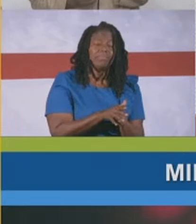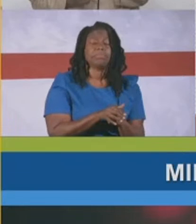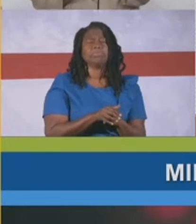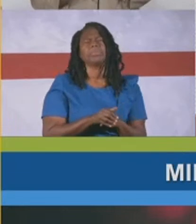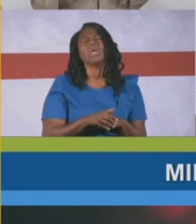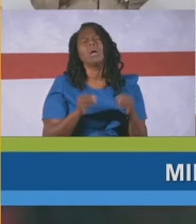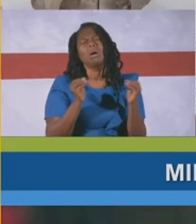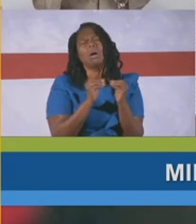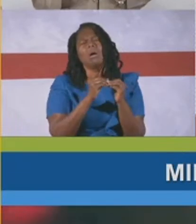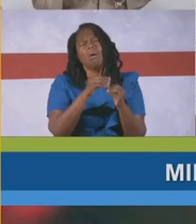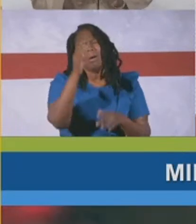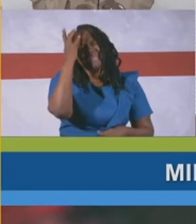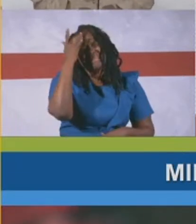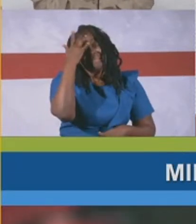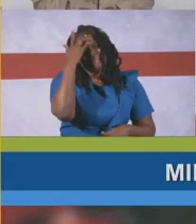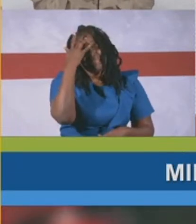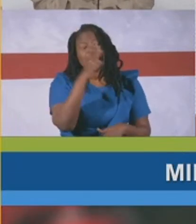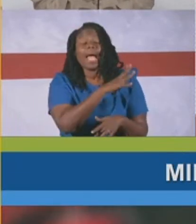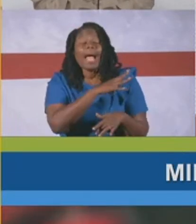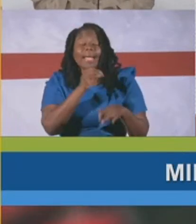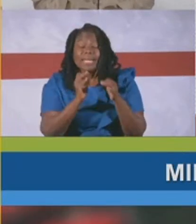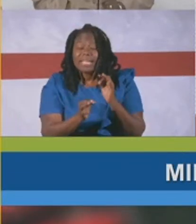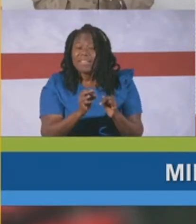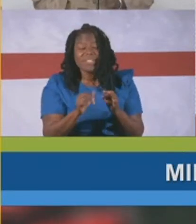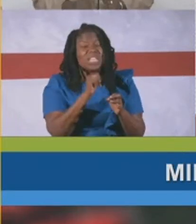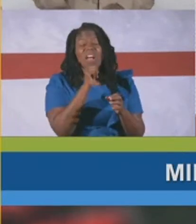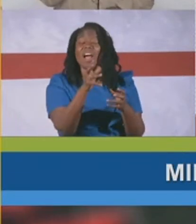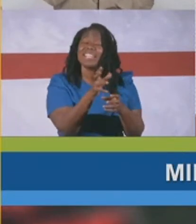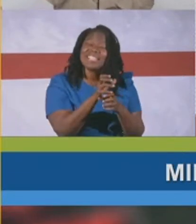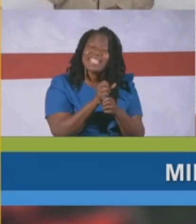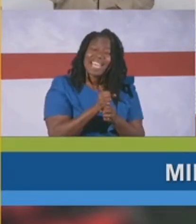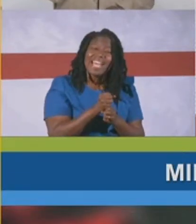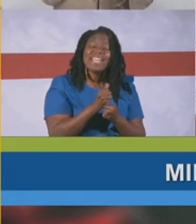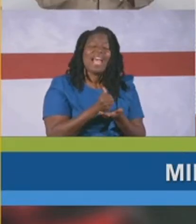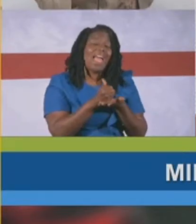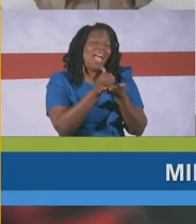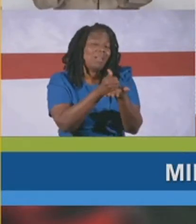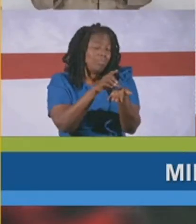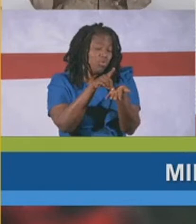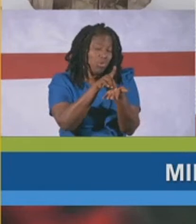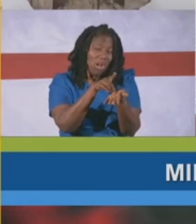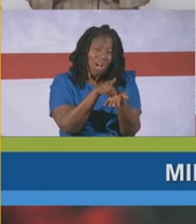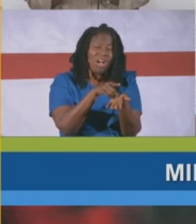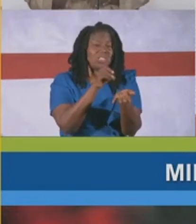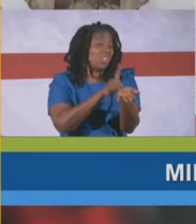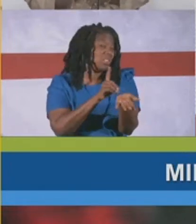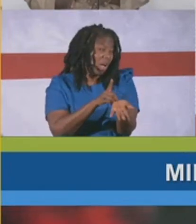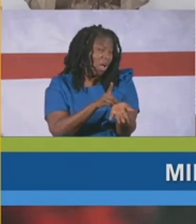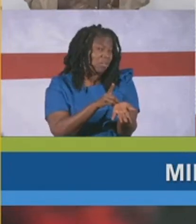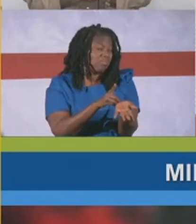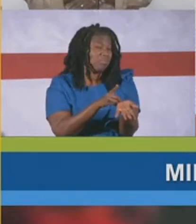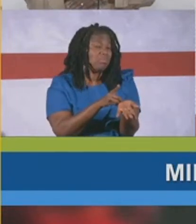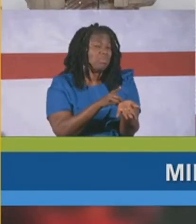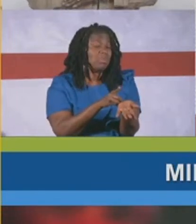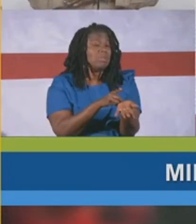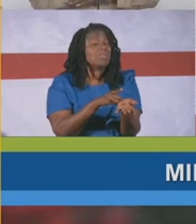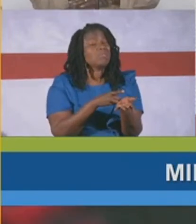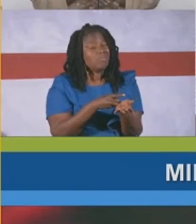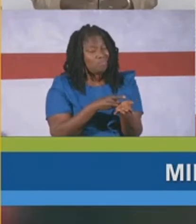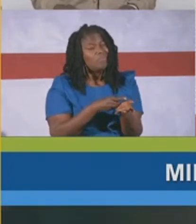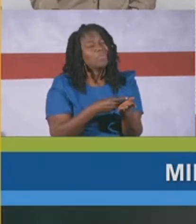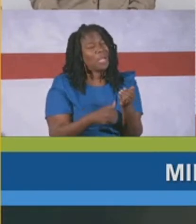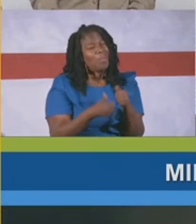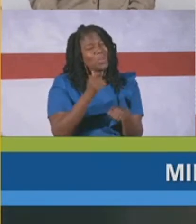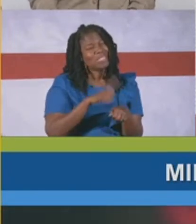poorer outcomes if their treatment is interrupted. So those who have TB, we want to continue their treatment unless there is